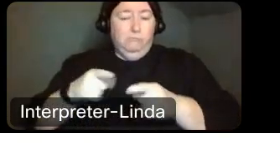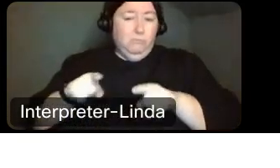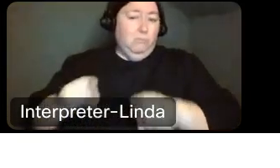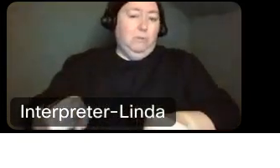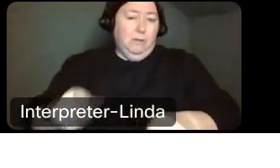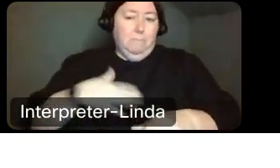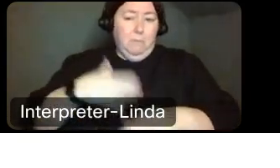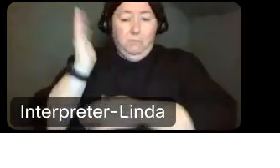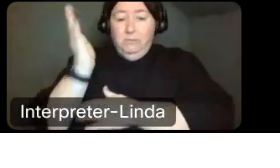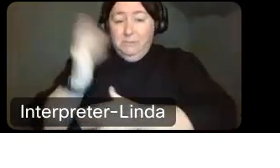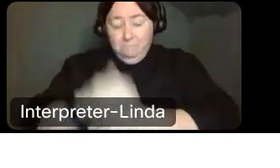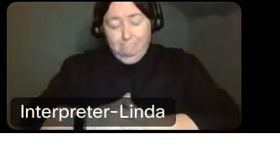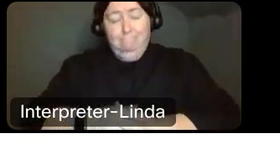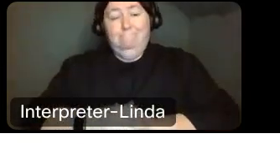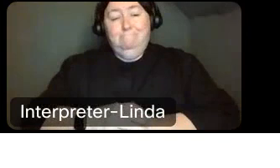my presentation.